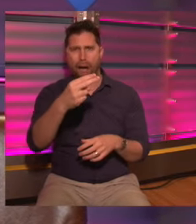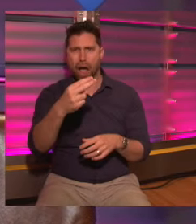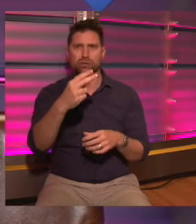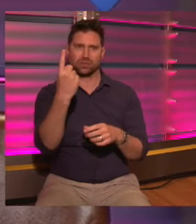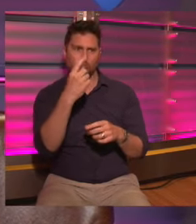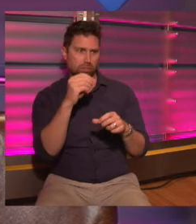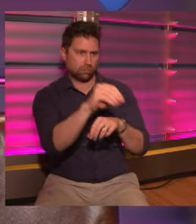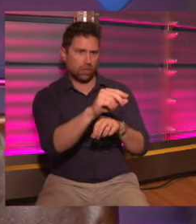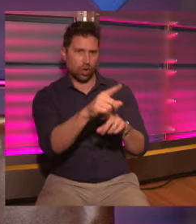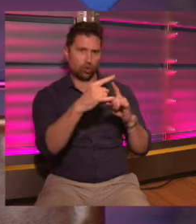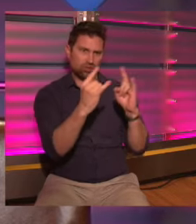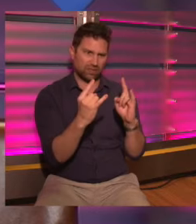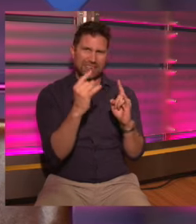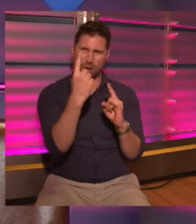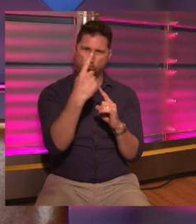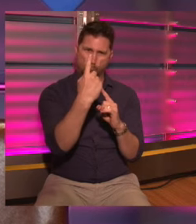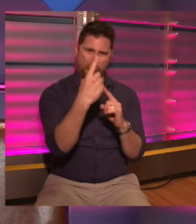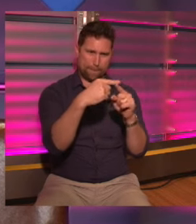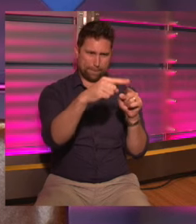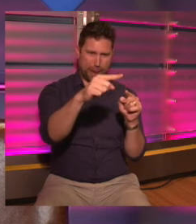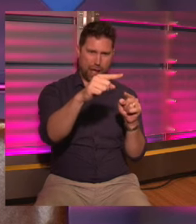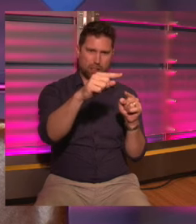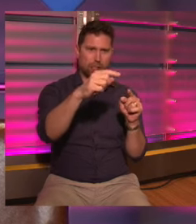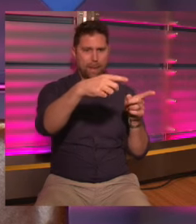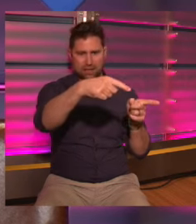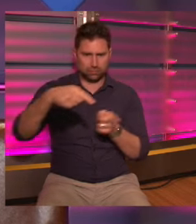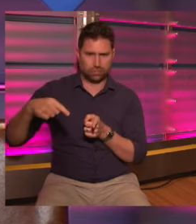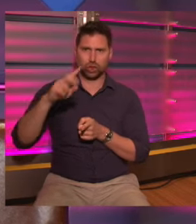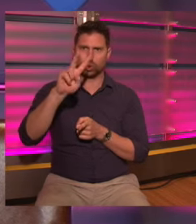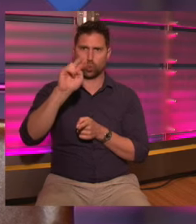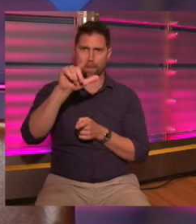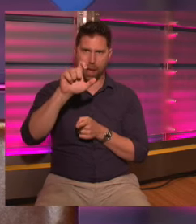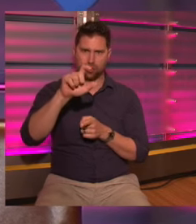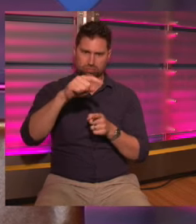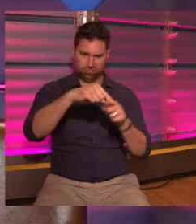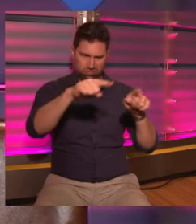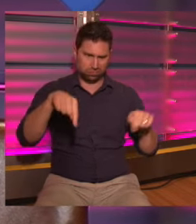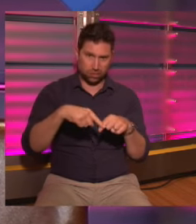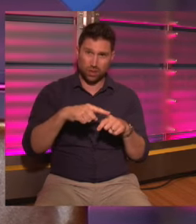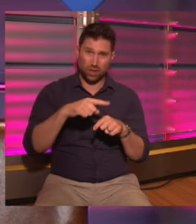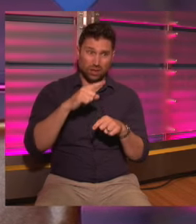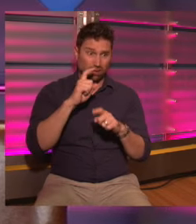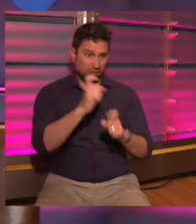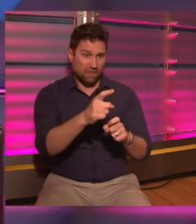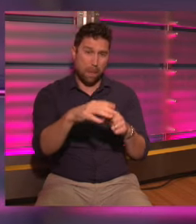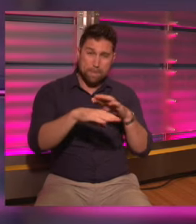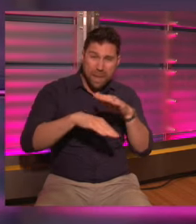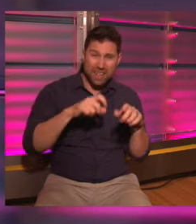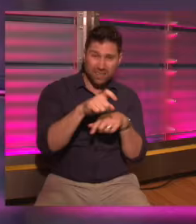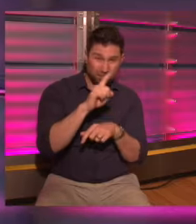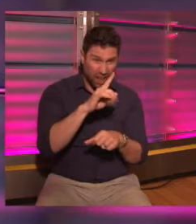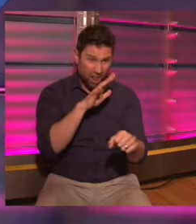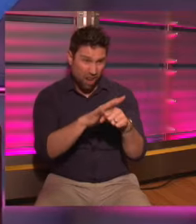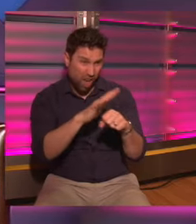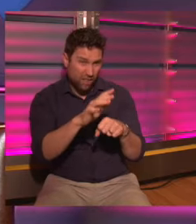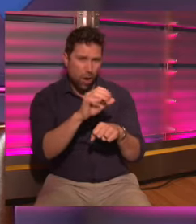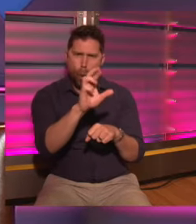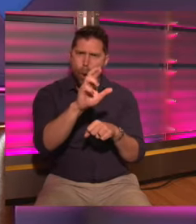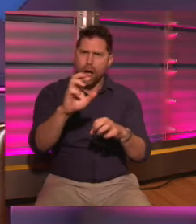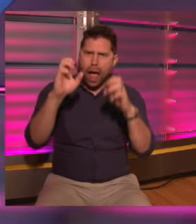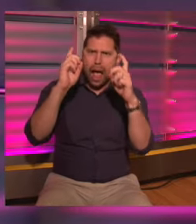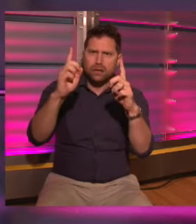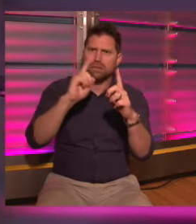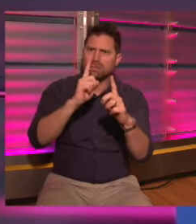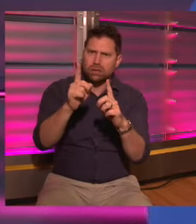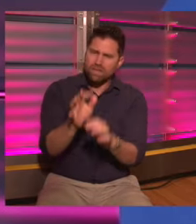in a 1-mile by 2-mile radius and just providing basic needs, is that enough? Or is education a fundamental human